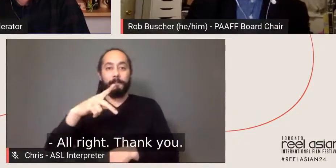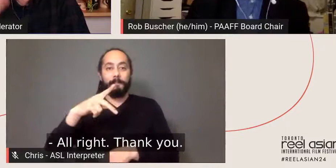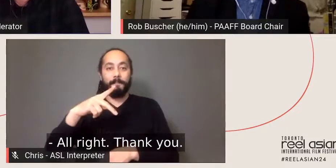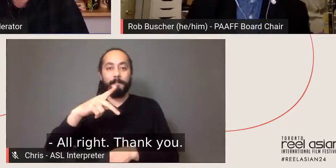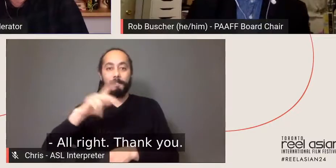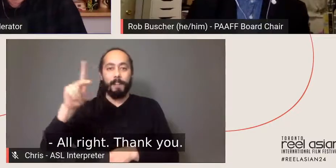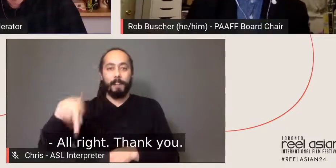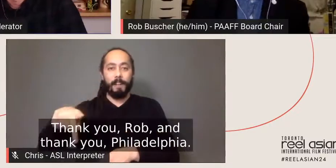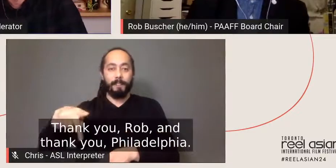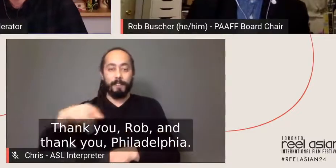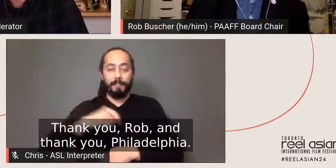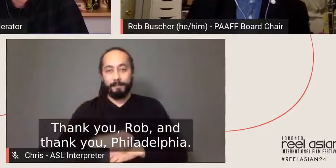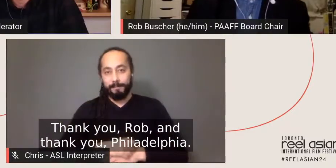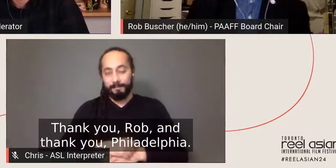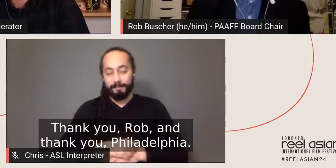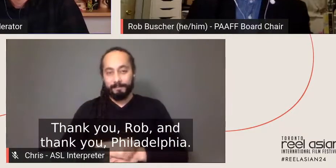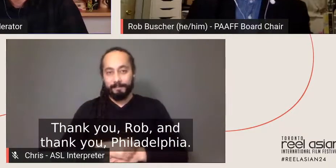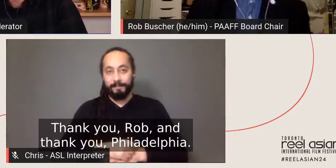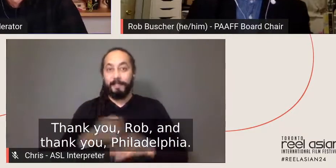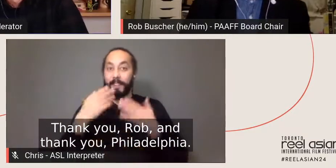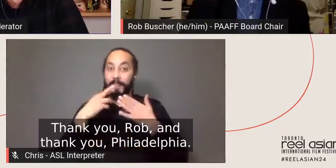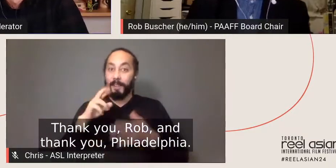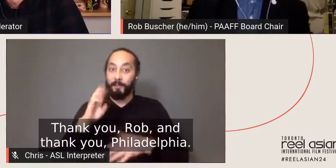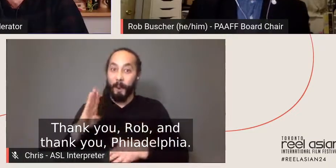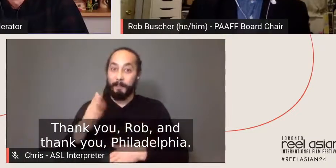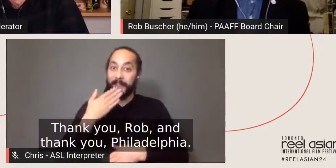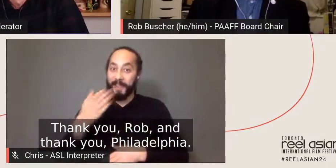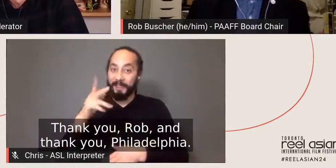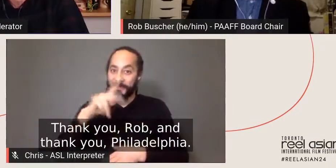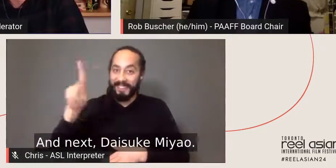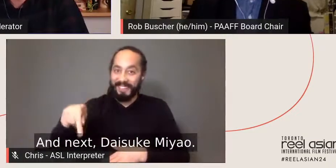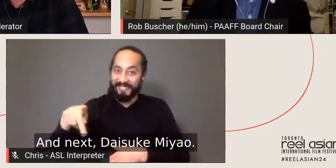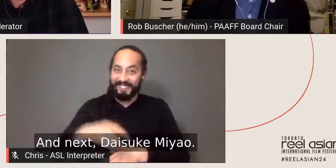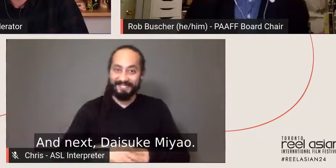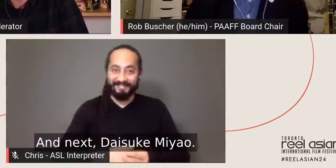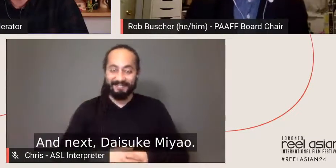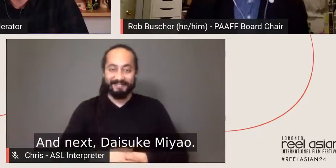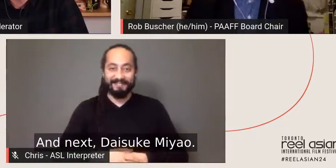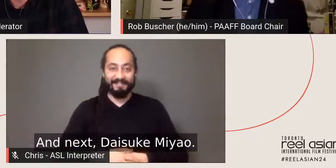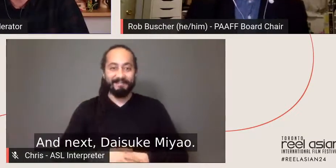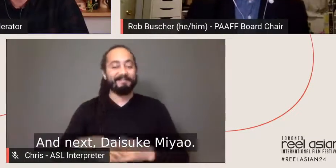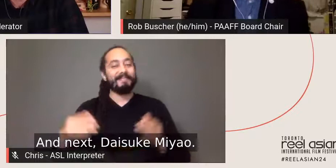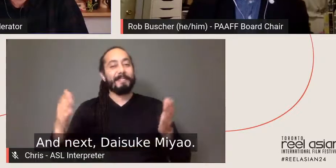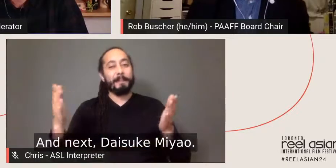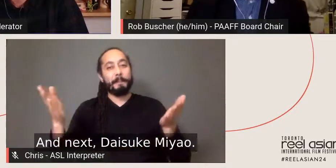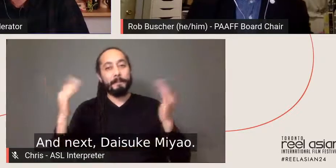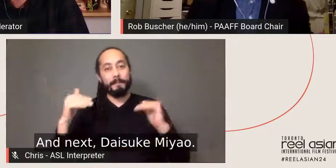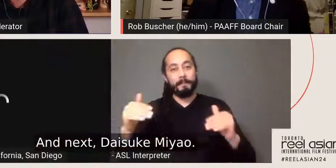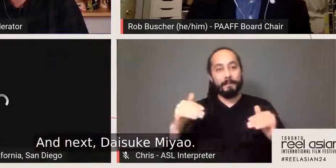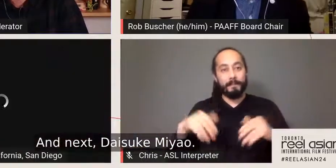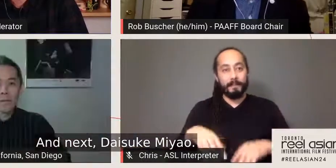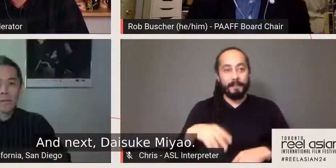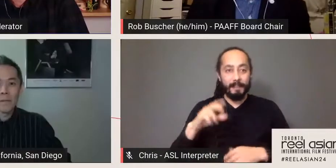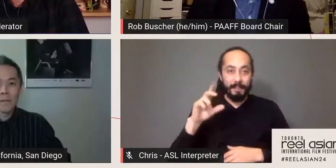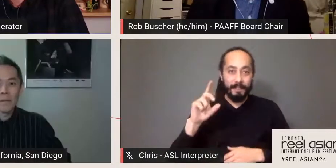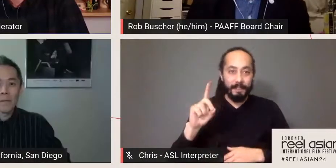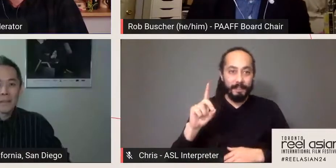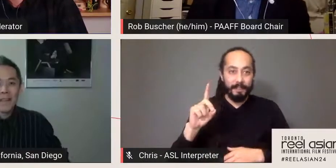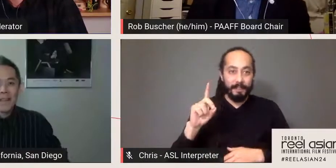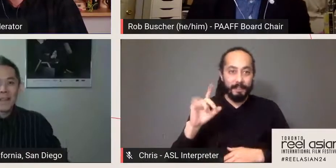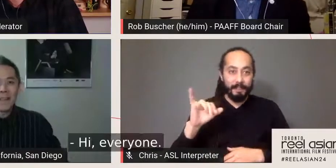right. Thank you, Rob, and thank you, Philadelphia. And next, Daisuke